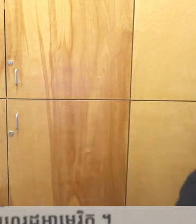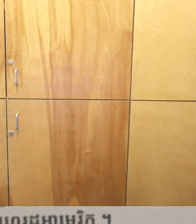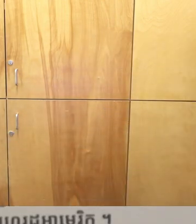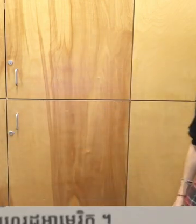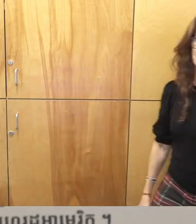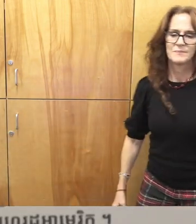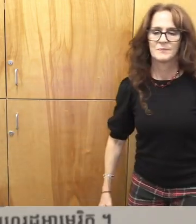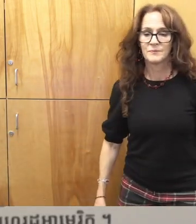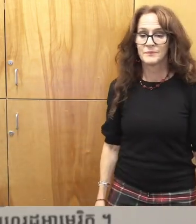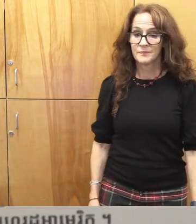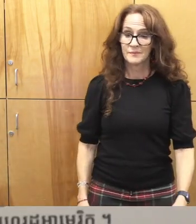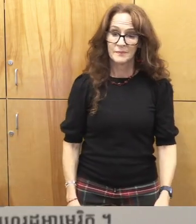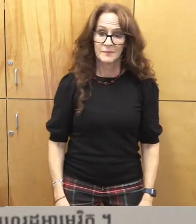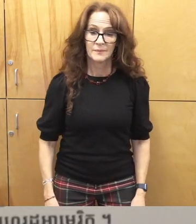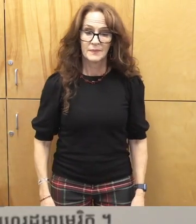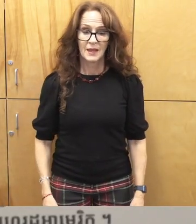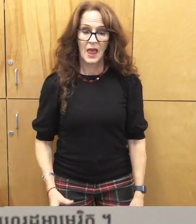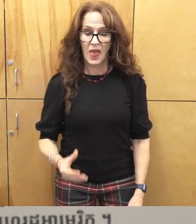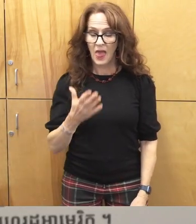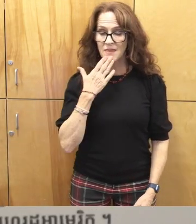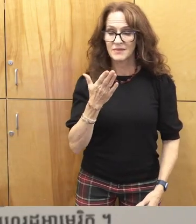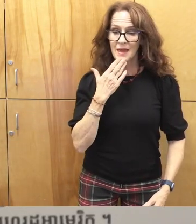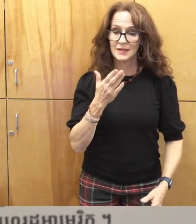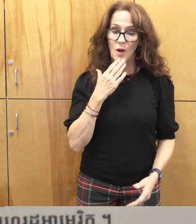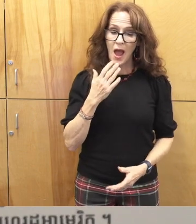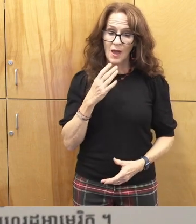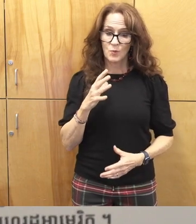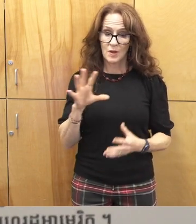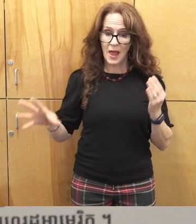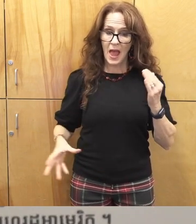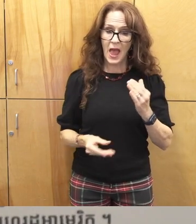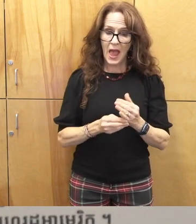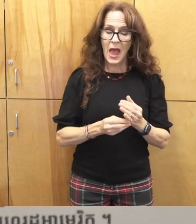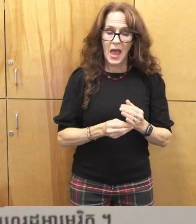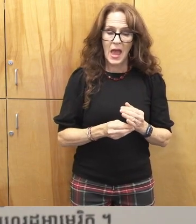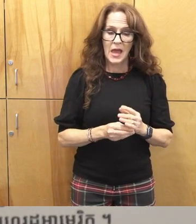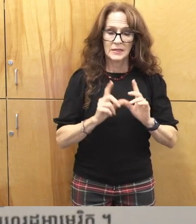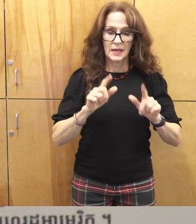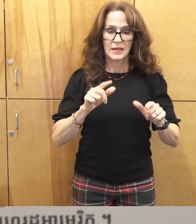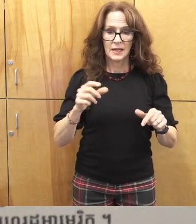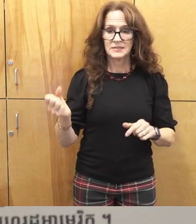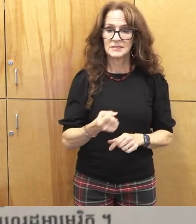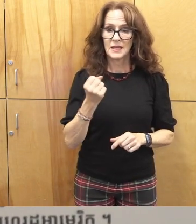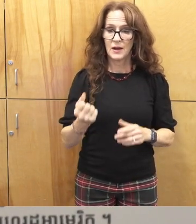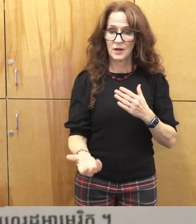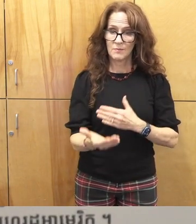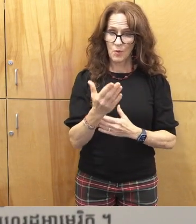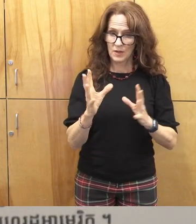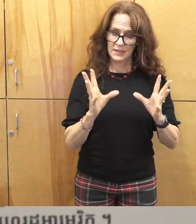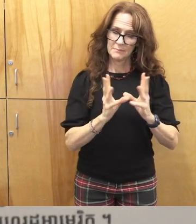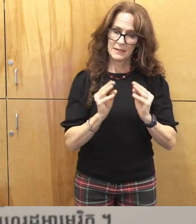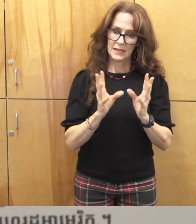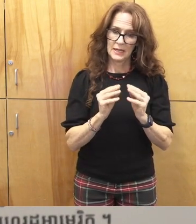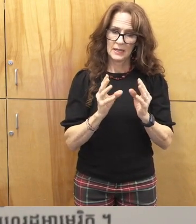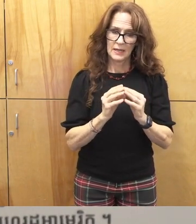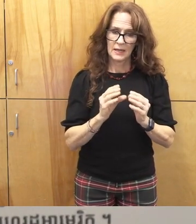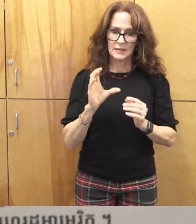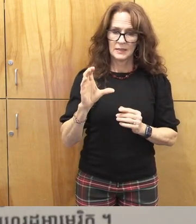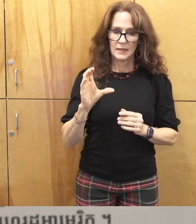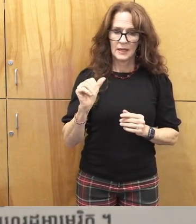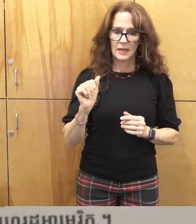Thanks, and I will follow up on that because I attended the Saturday morning meeting at